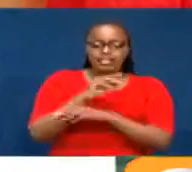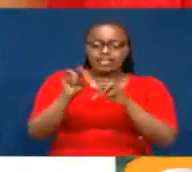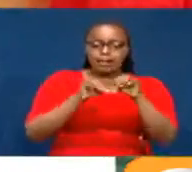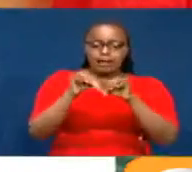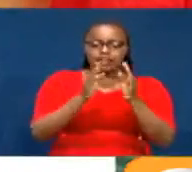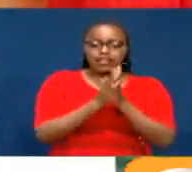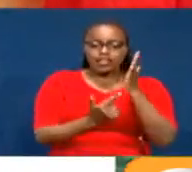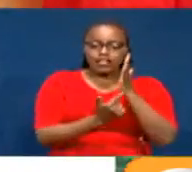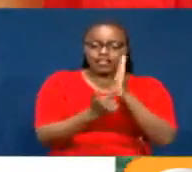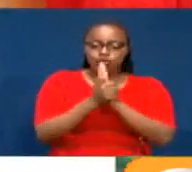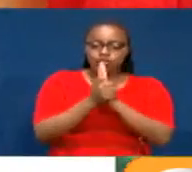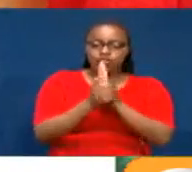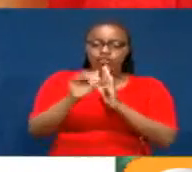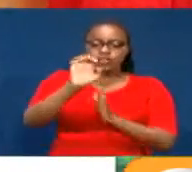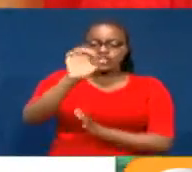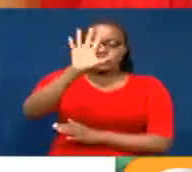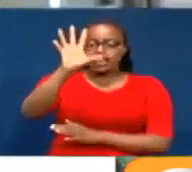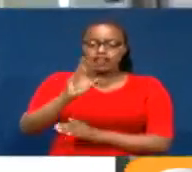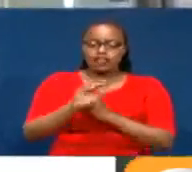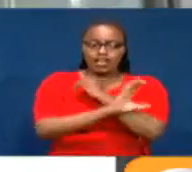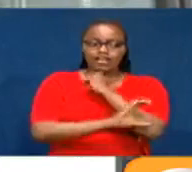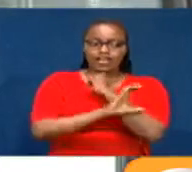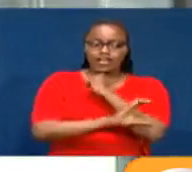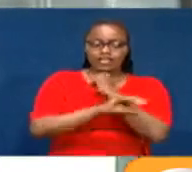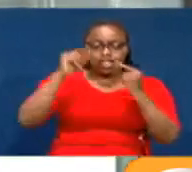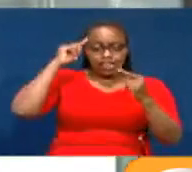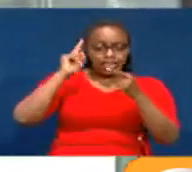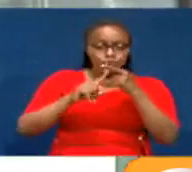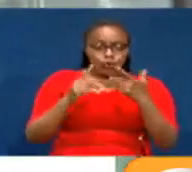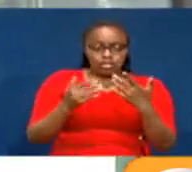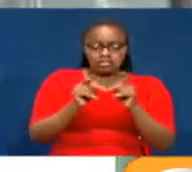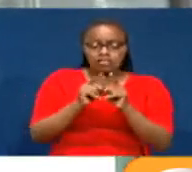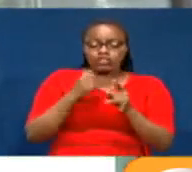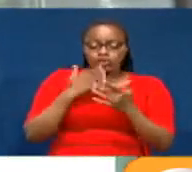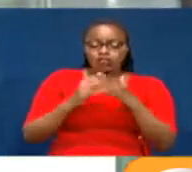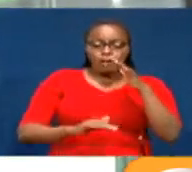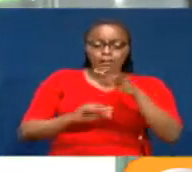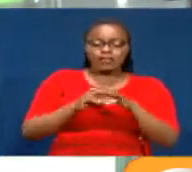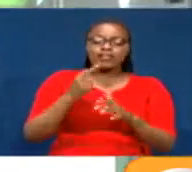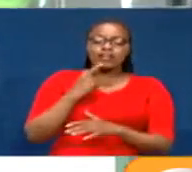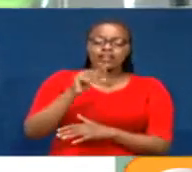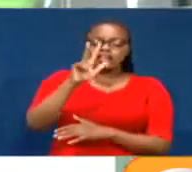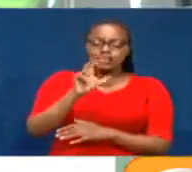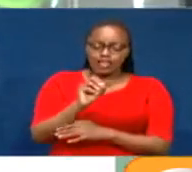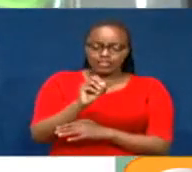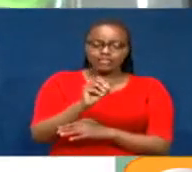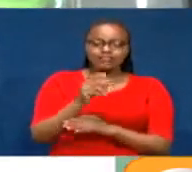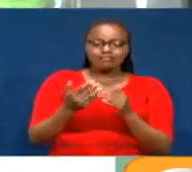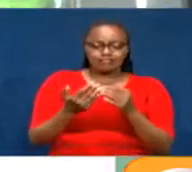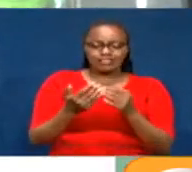as technical expertise in Eastern African countries is meant to respond to a maximum of 130 crises at a